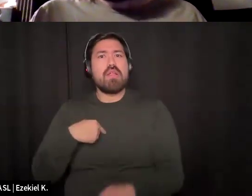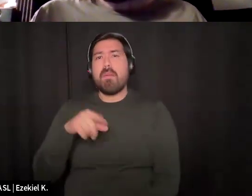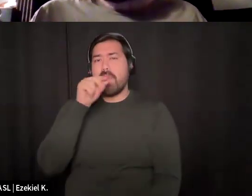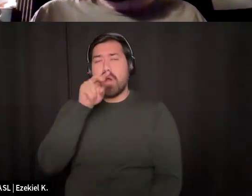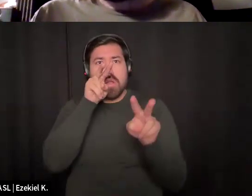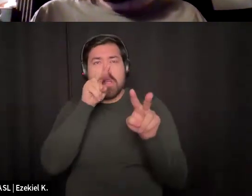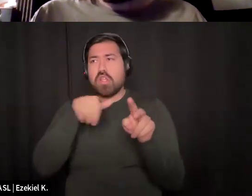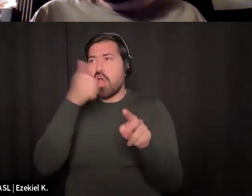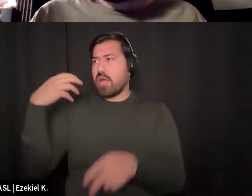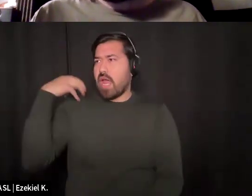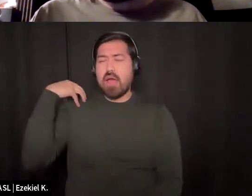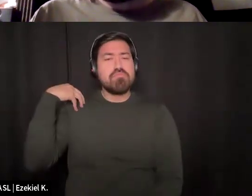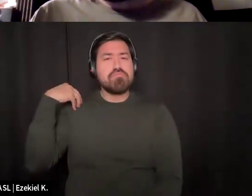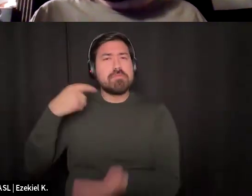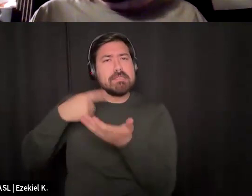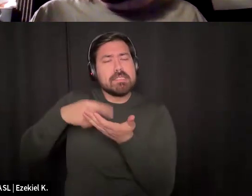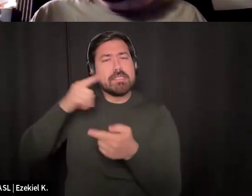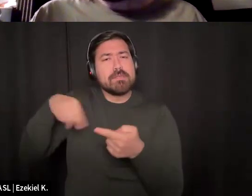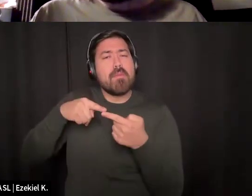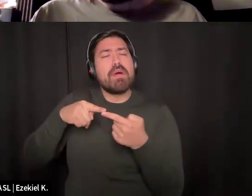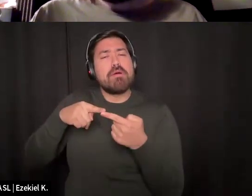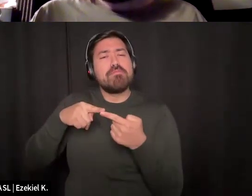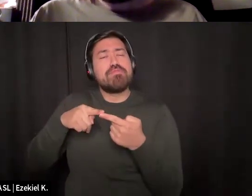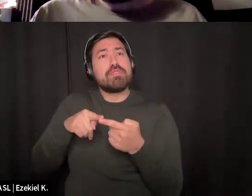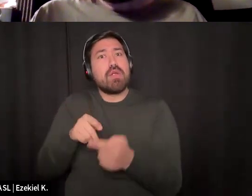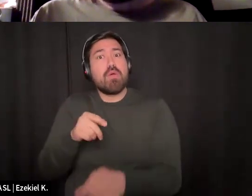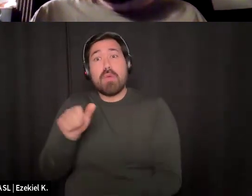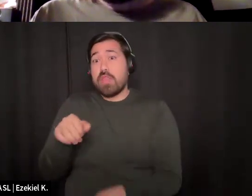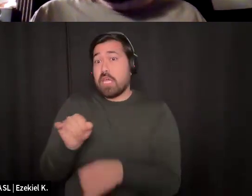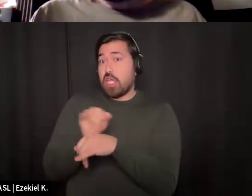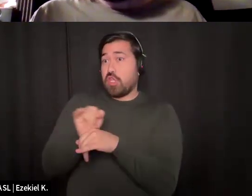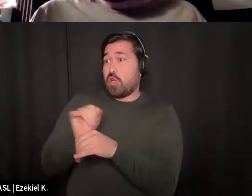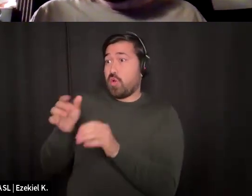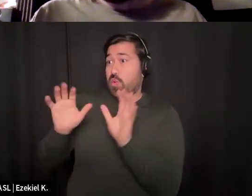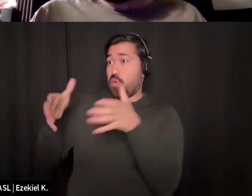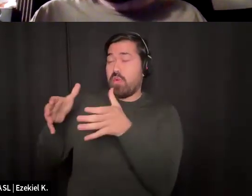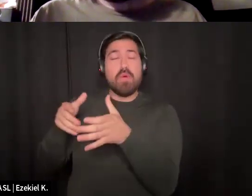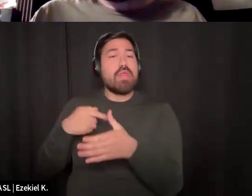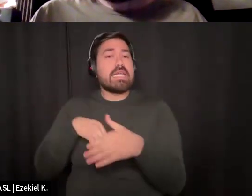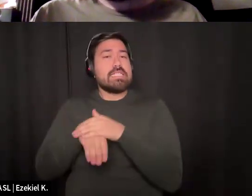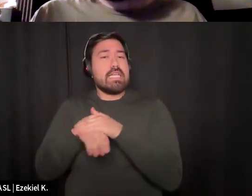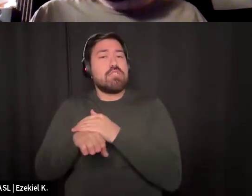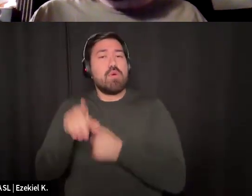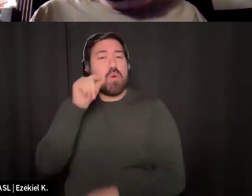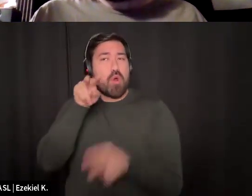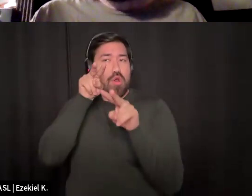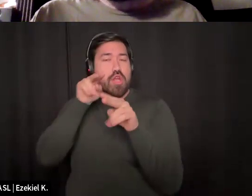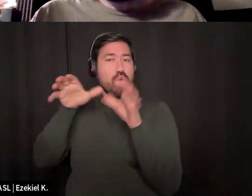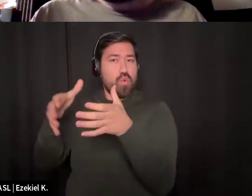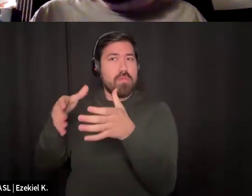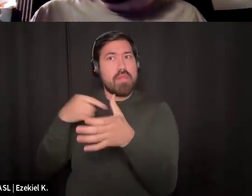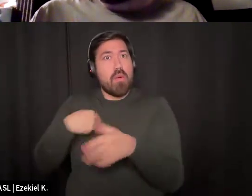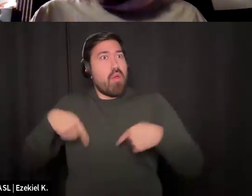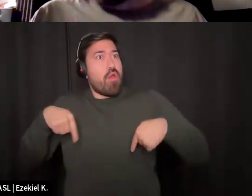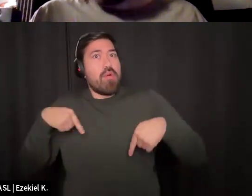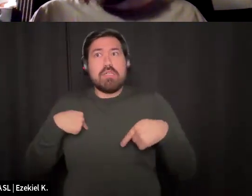Paul Miller, was talking with some of the interns who were part of the accessible birding internship program. Mhm. And they were nervous